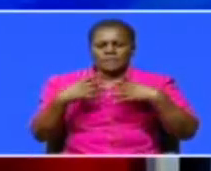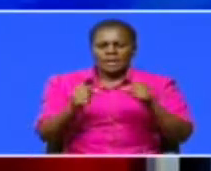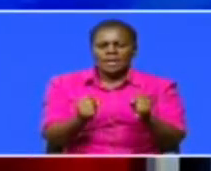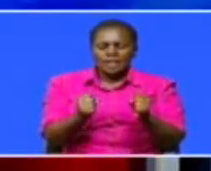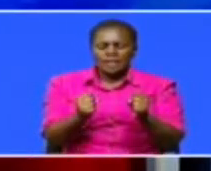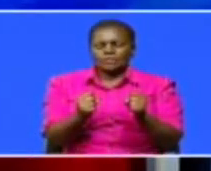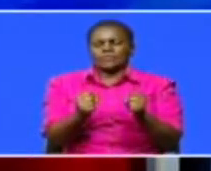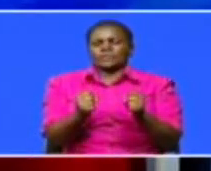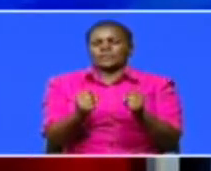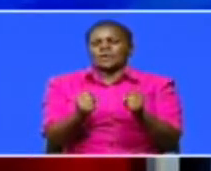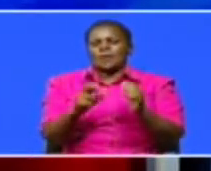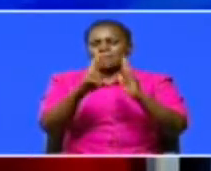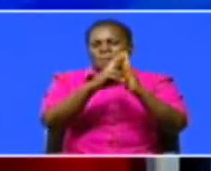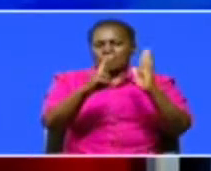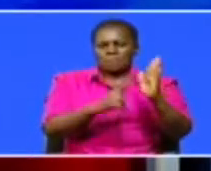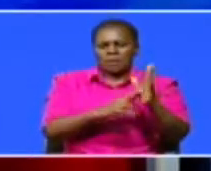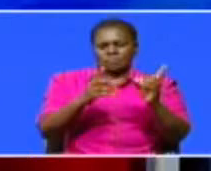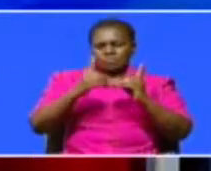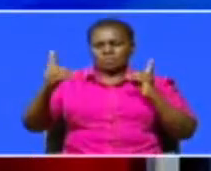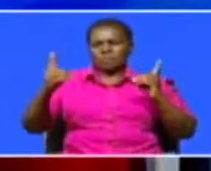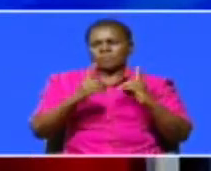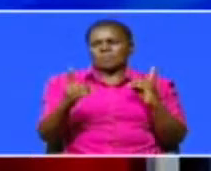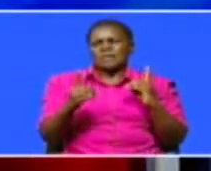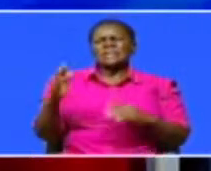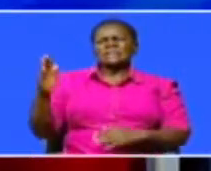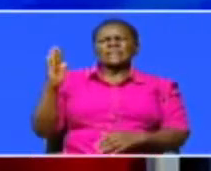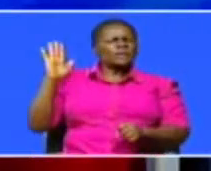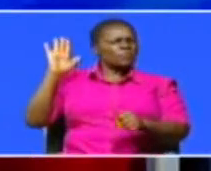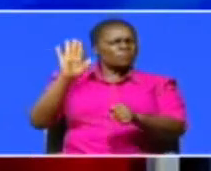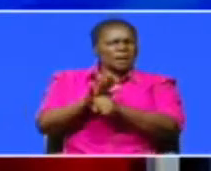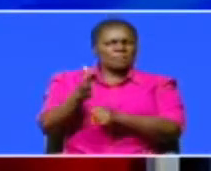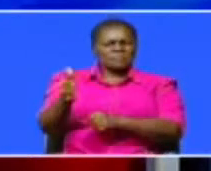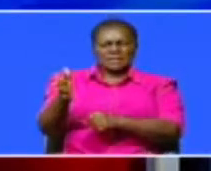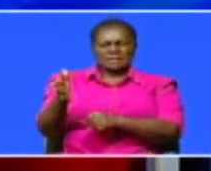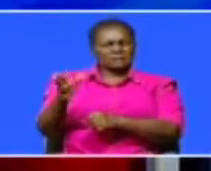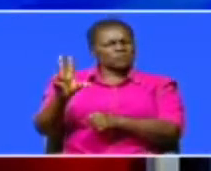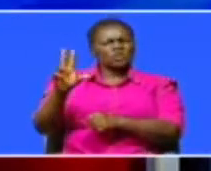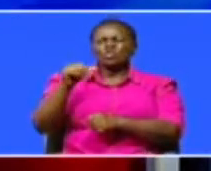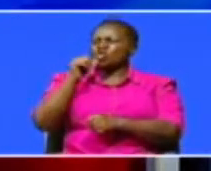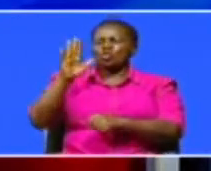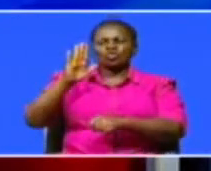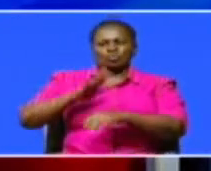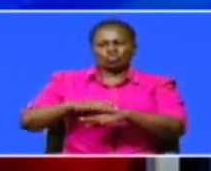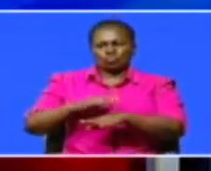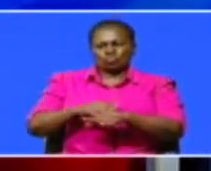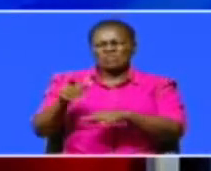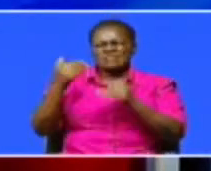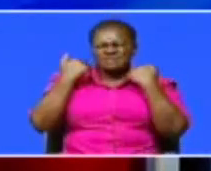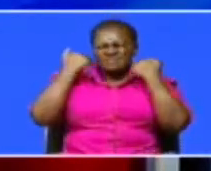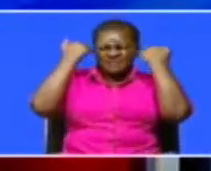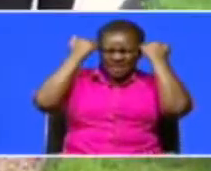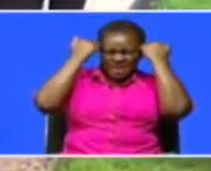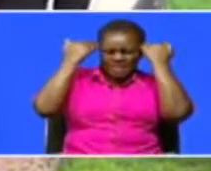social distancing. He, however, condemned the heavy presence of security officers there, saying it was causing anxiety.